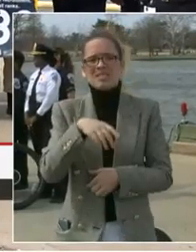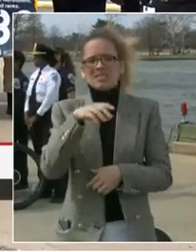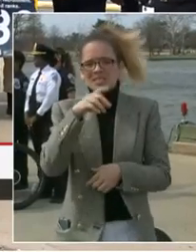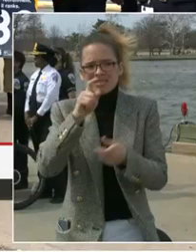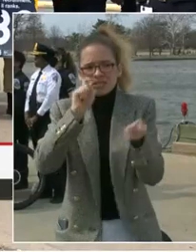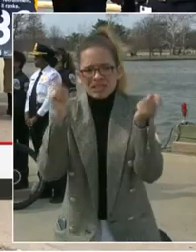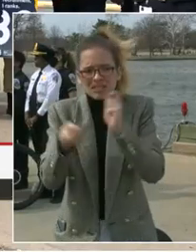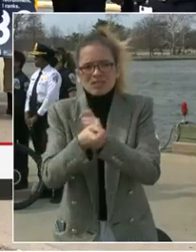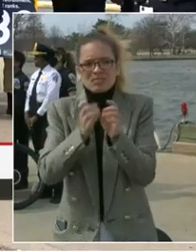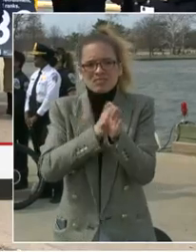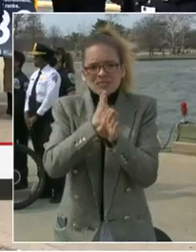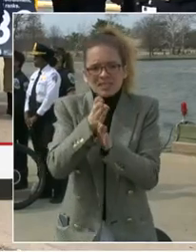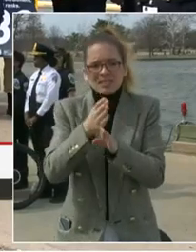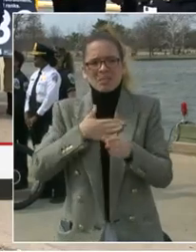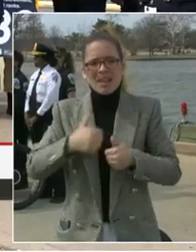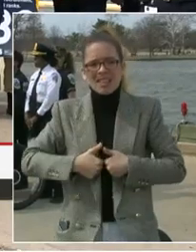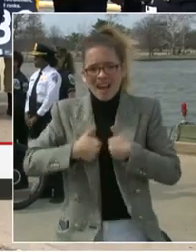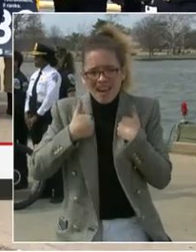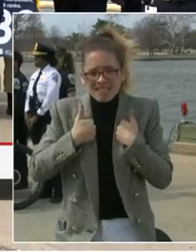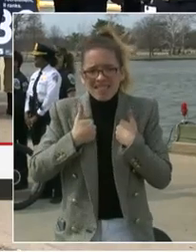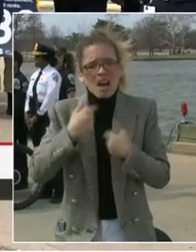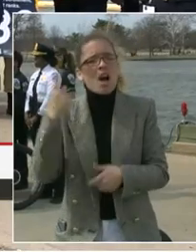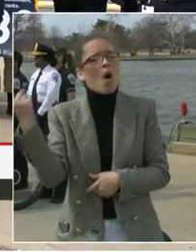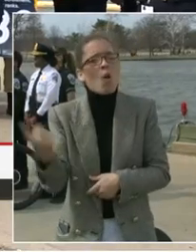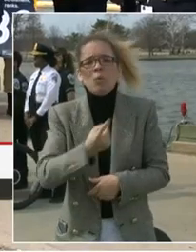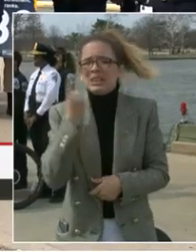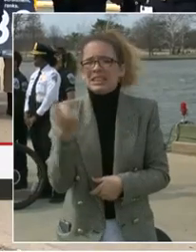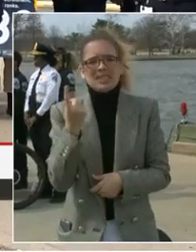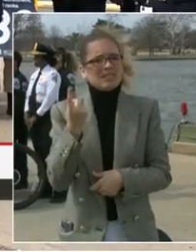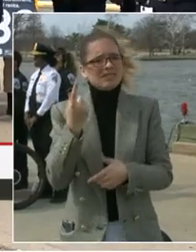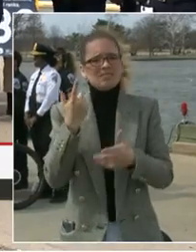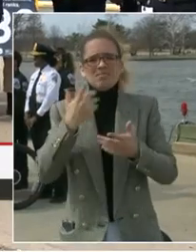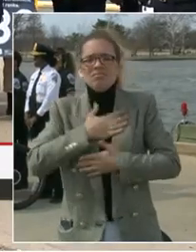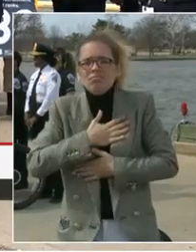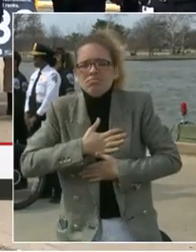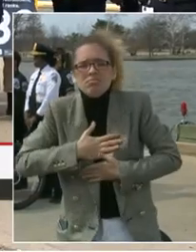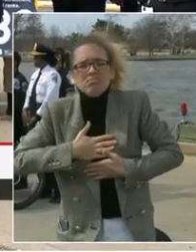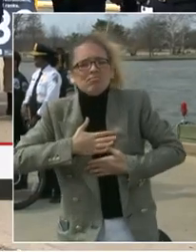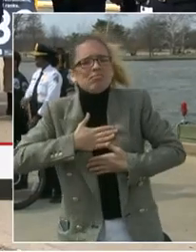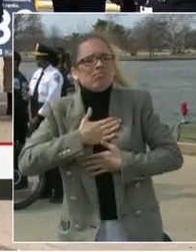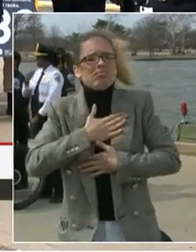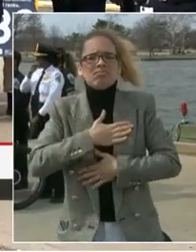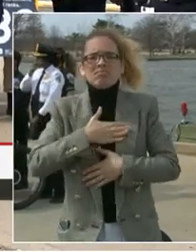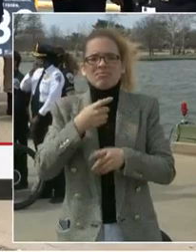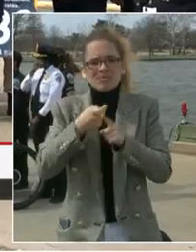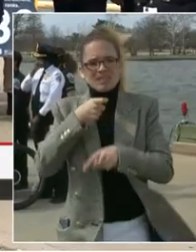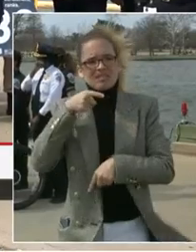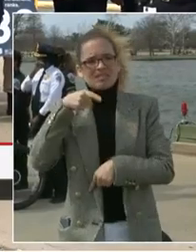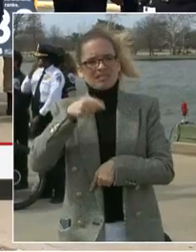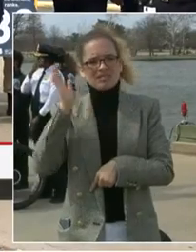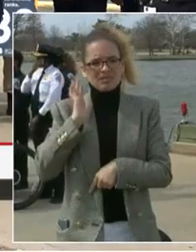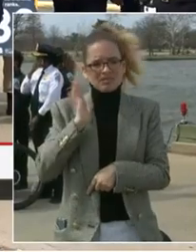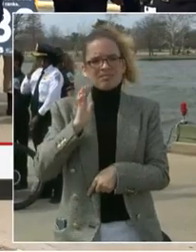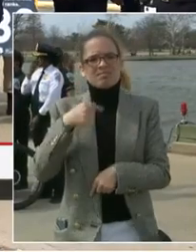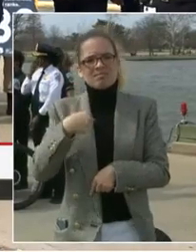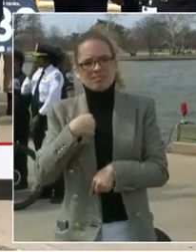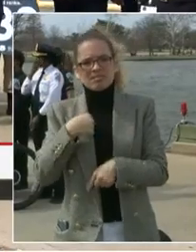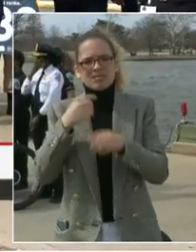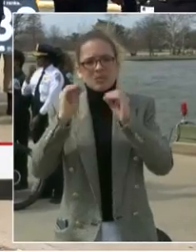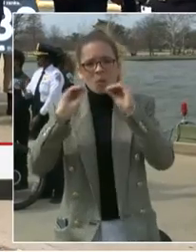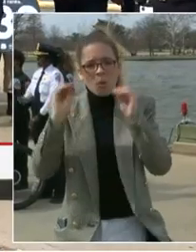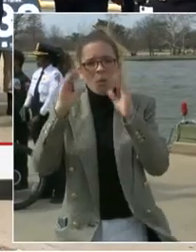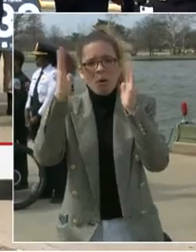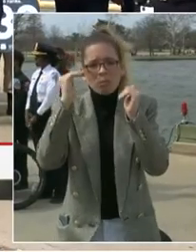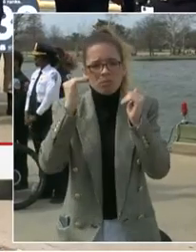my life. I will be forever grateful. It took me from a path of hopelessness to